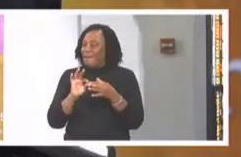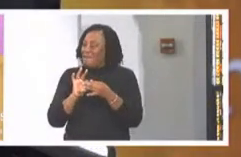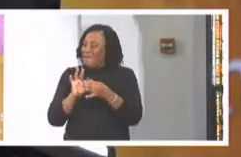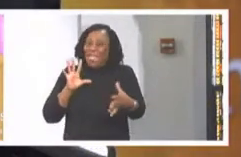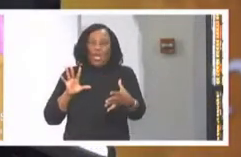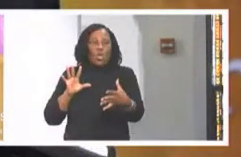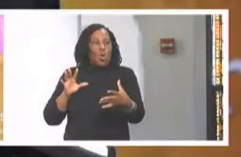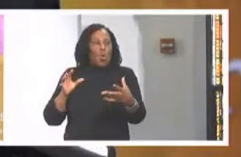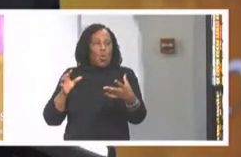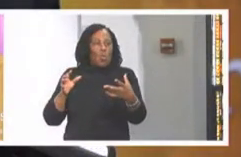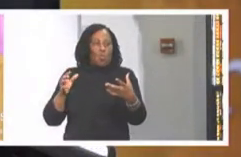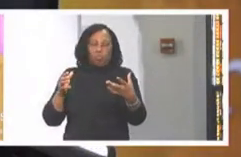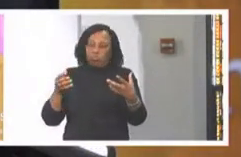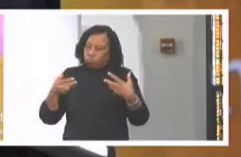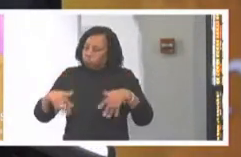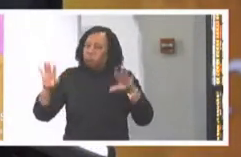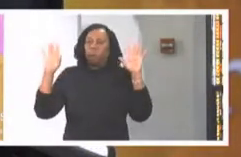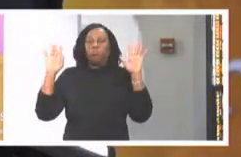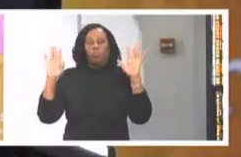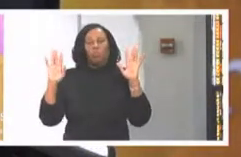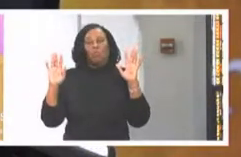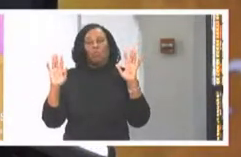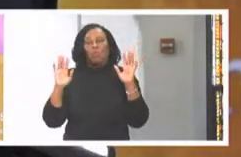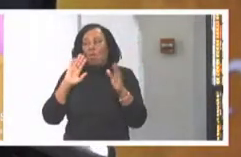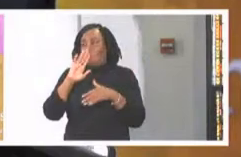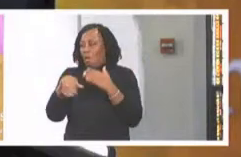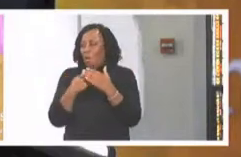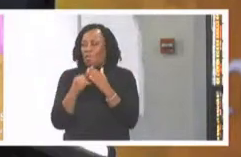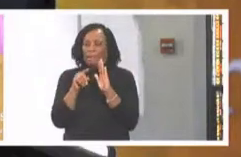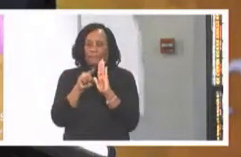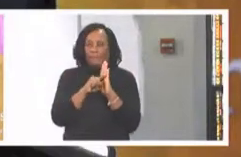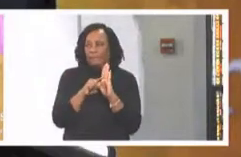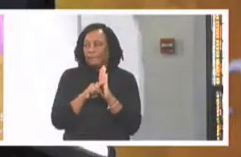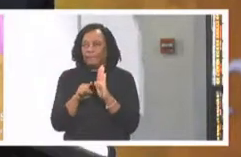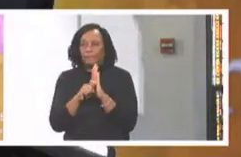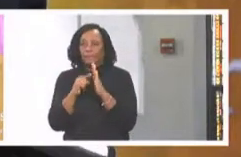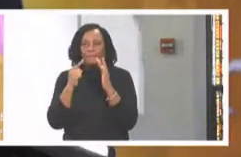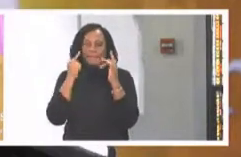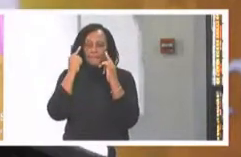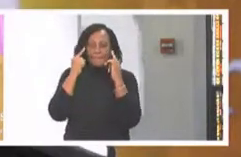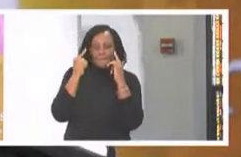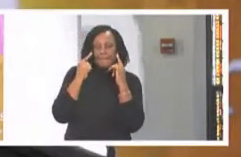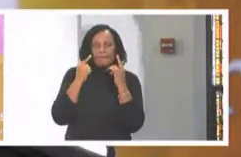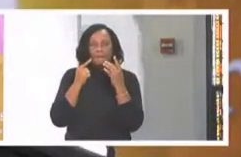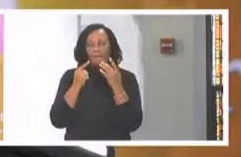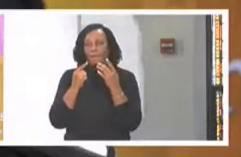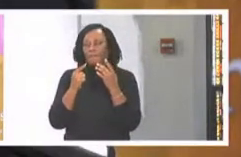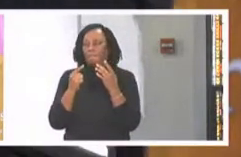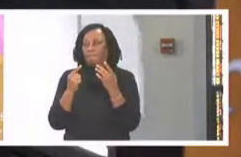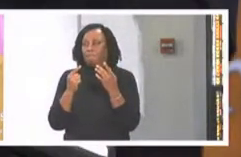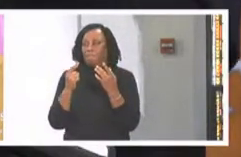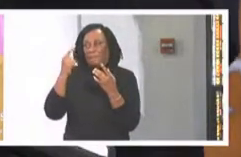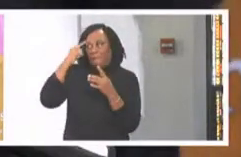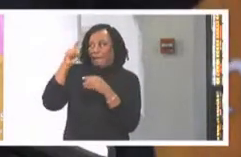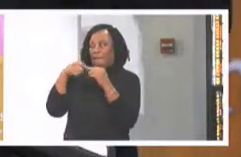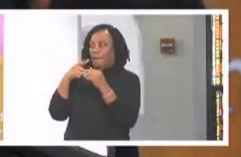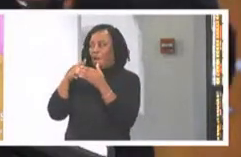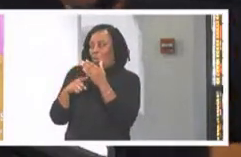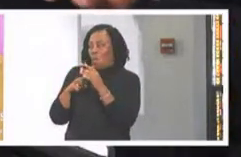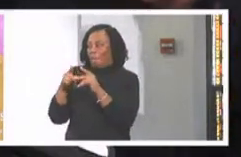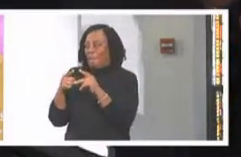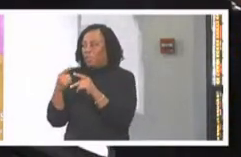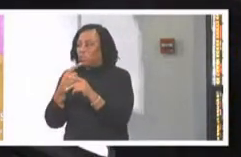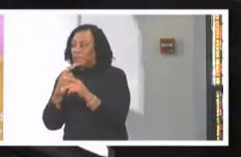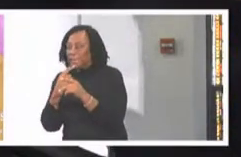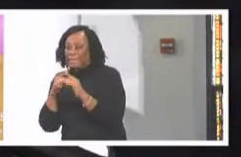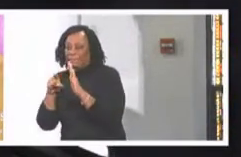go. All the negative things that people said to you and said about